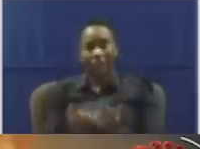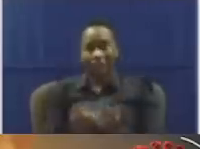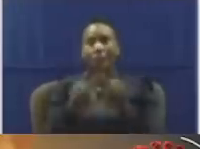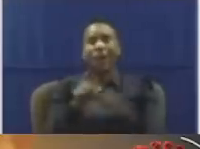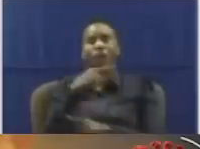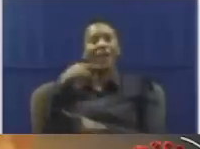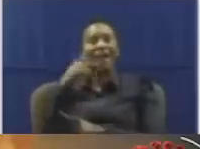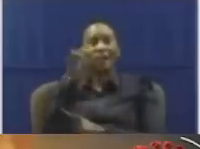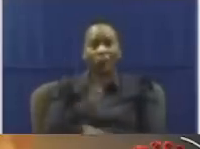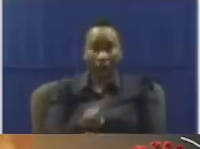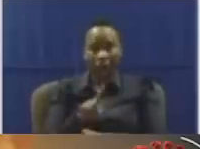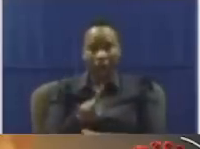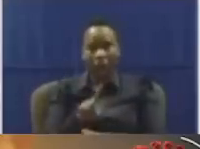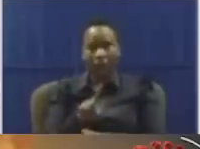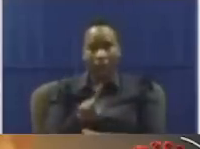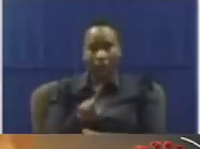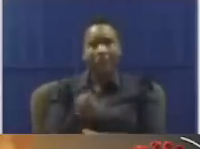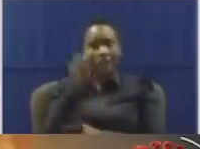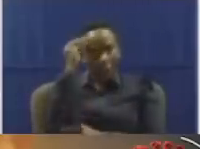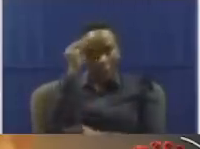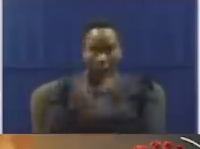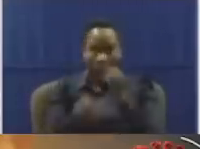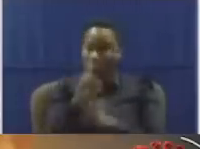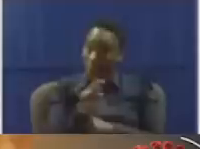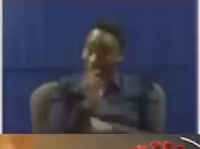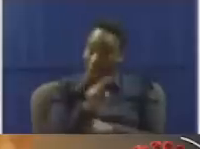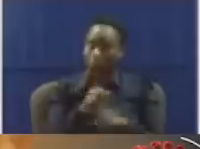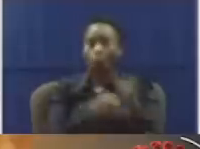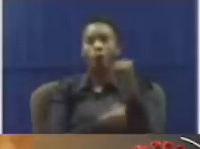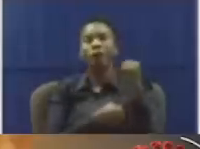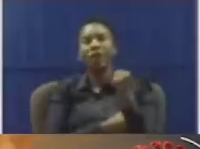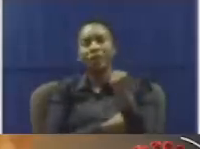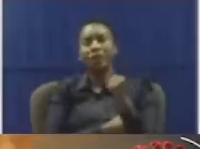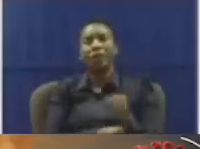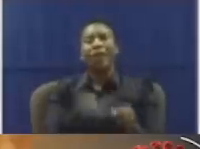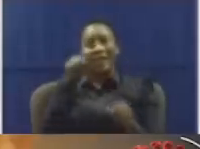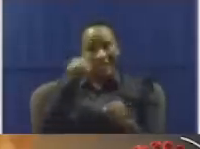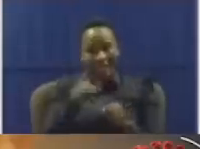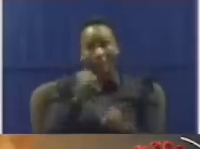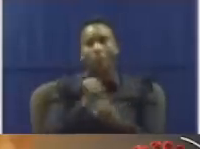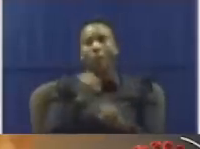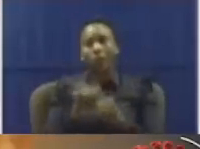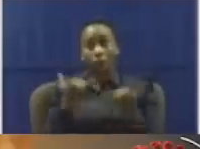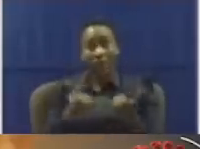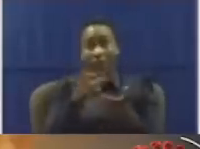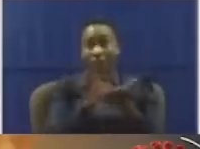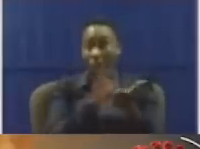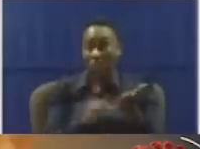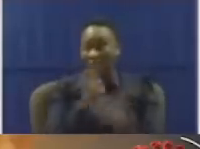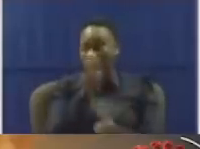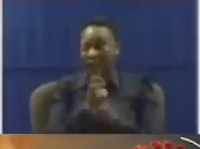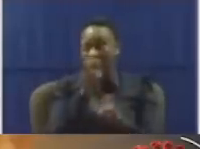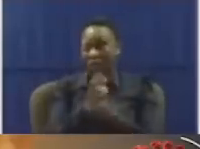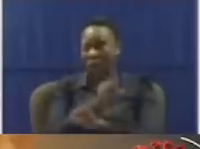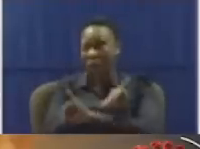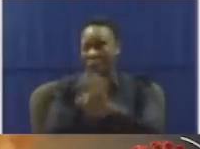that none of us truly knows what happens in that office. And this makes today's vote very, very difficult.